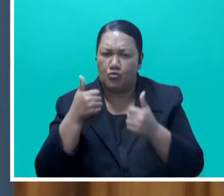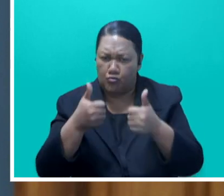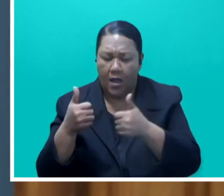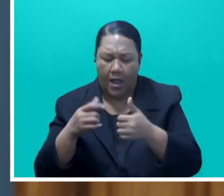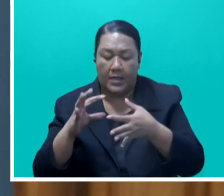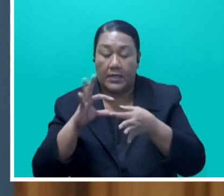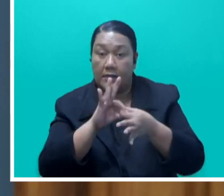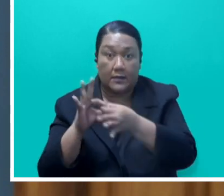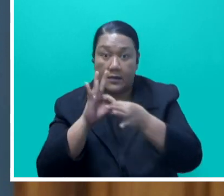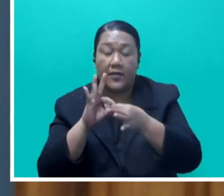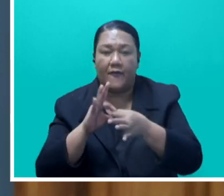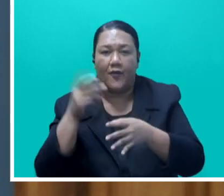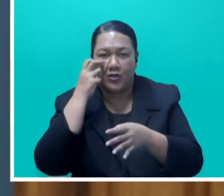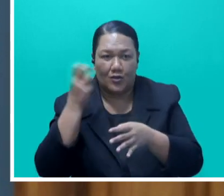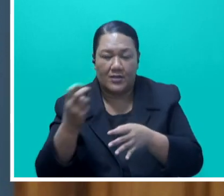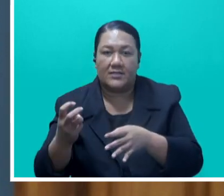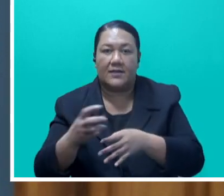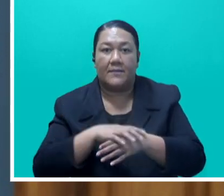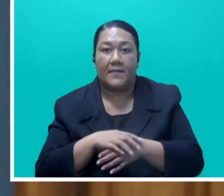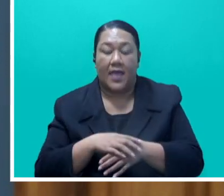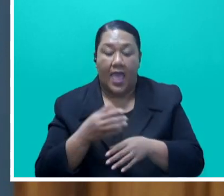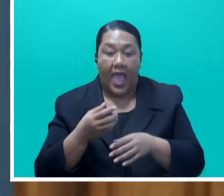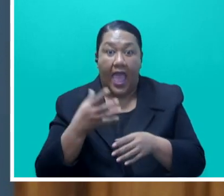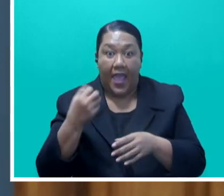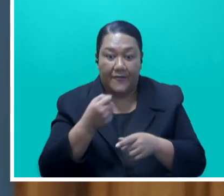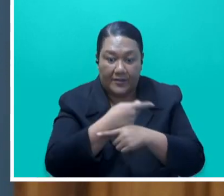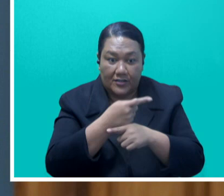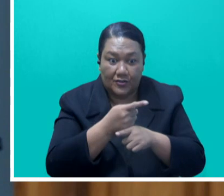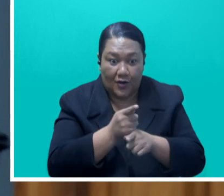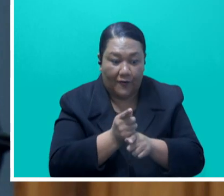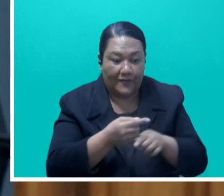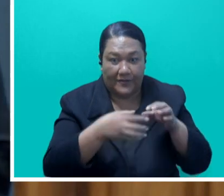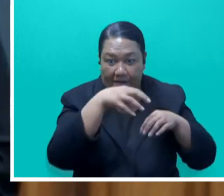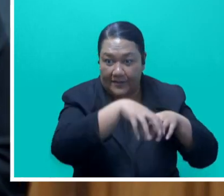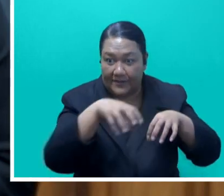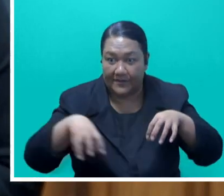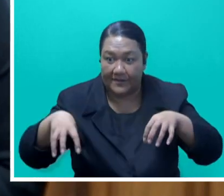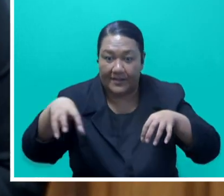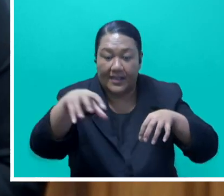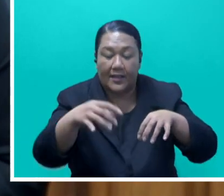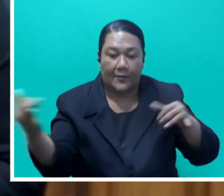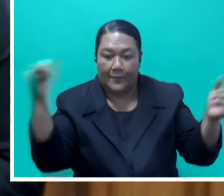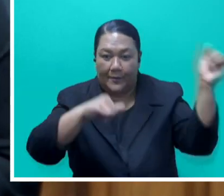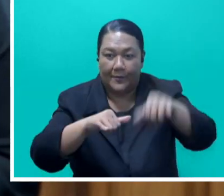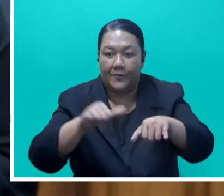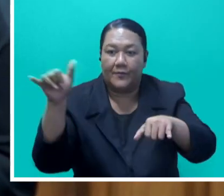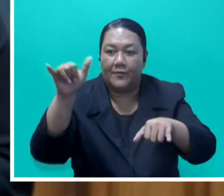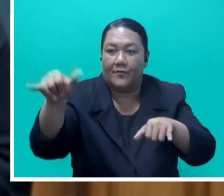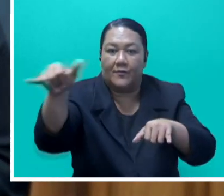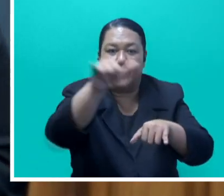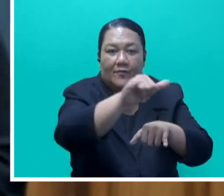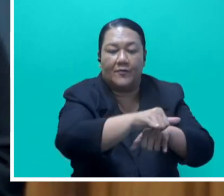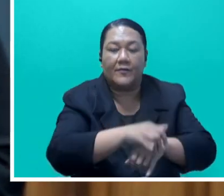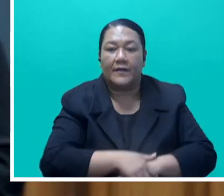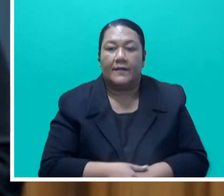tourism, especially given our geographically isolated and dispersed islands. In this regard, I want to also